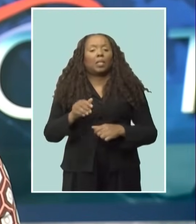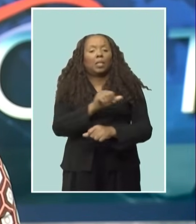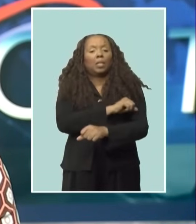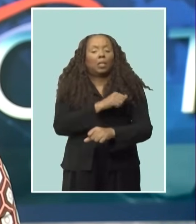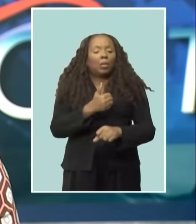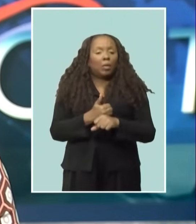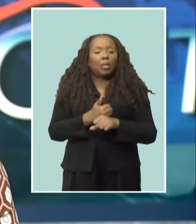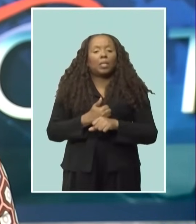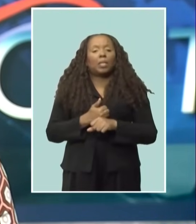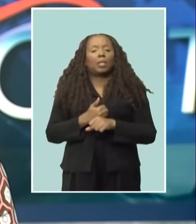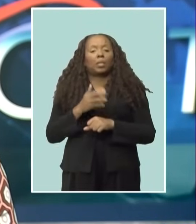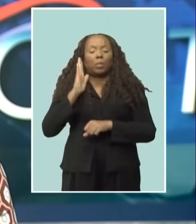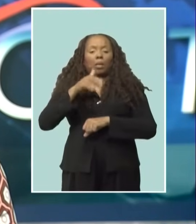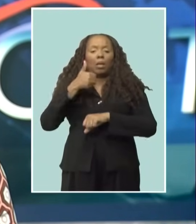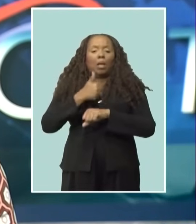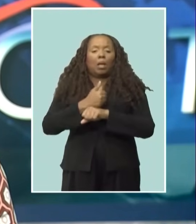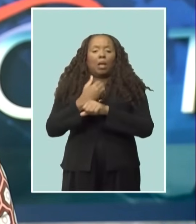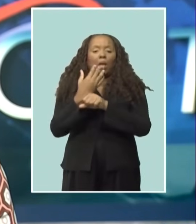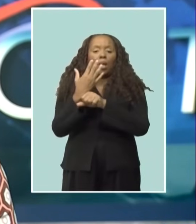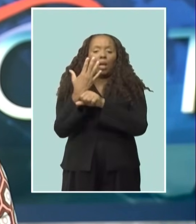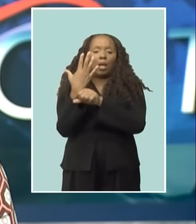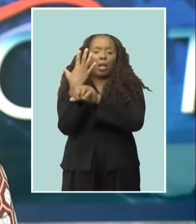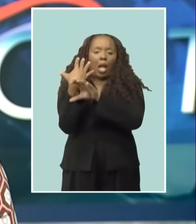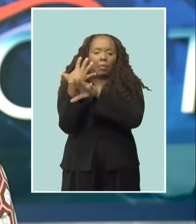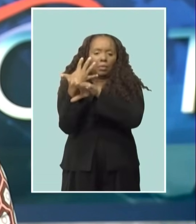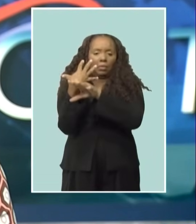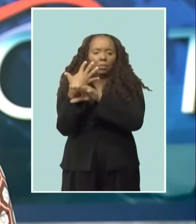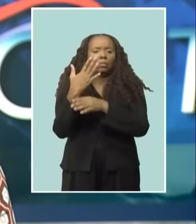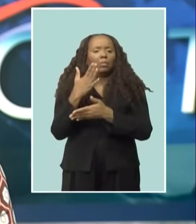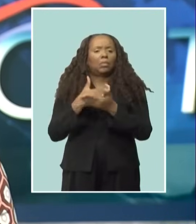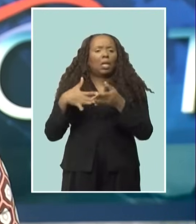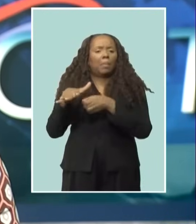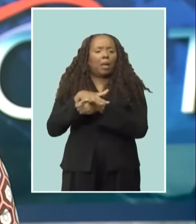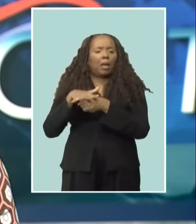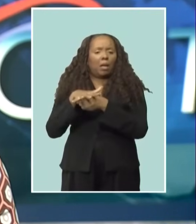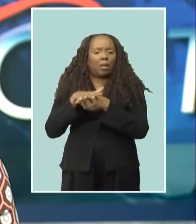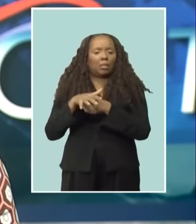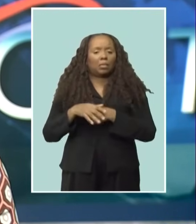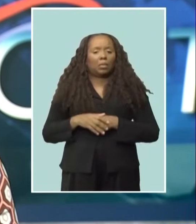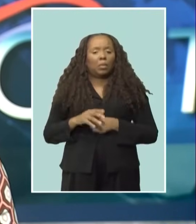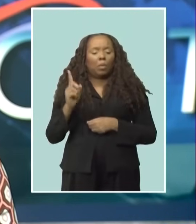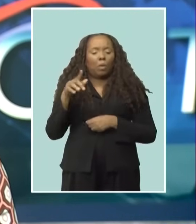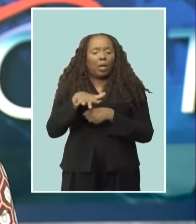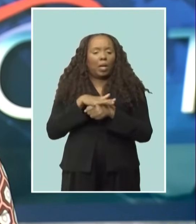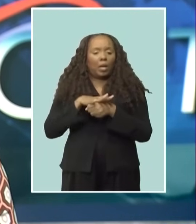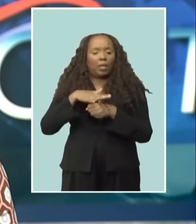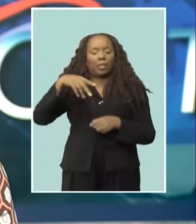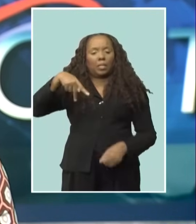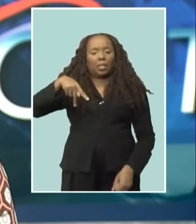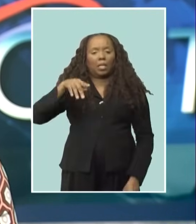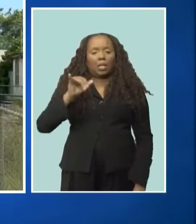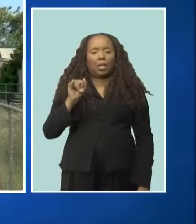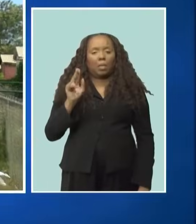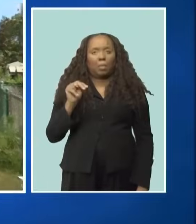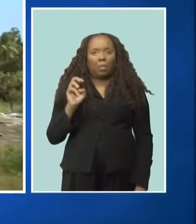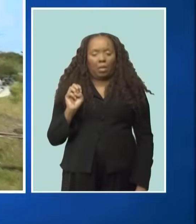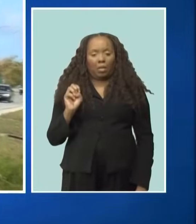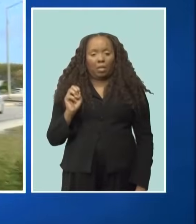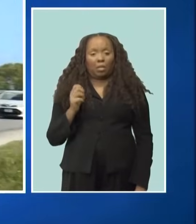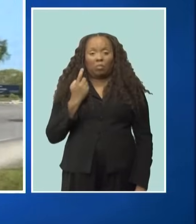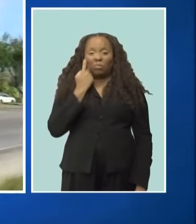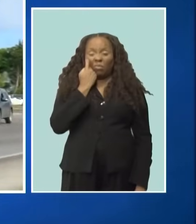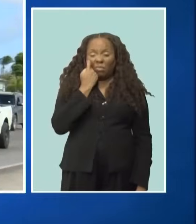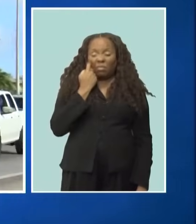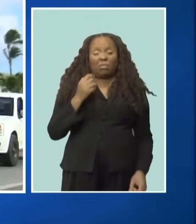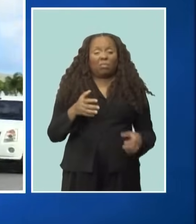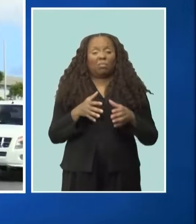Authorities are installing closed-circuit cameras in some areas of Barbados. One of those areas is the Pine, which has been a hotbed of